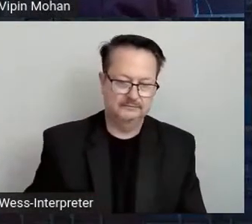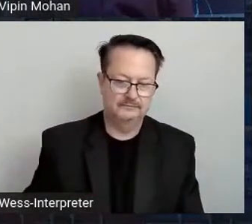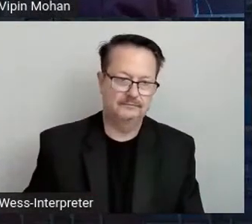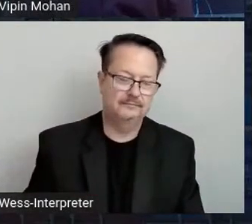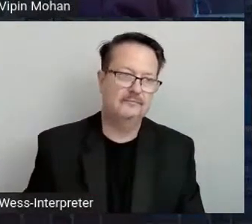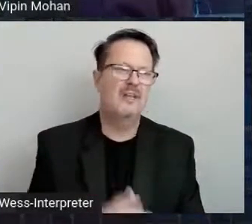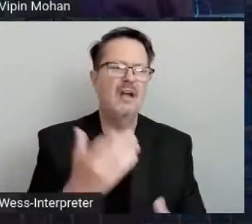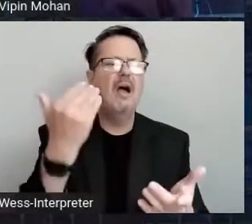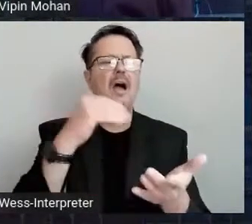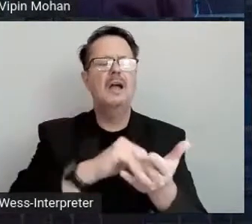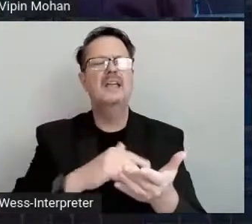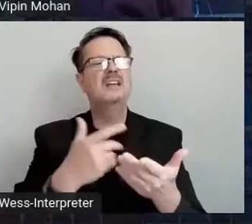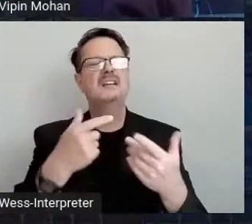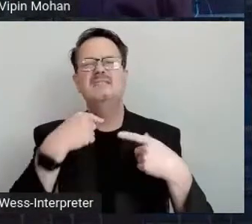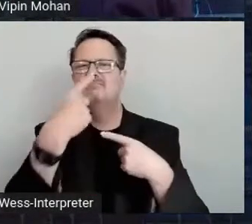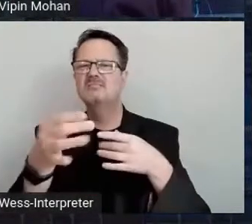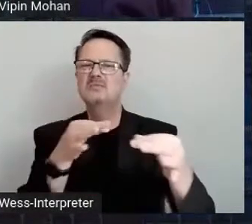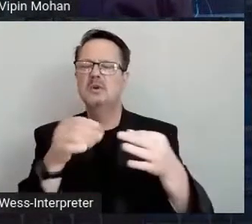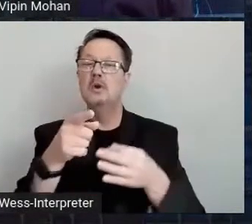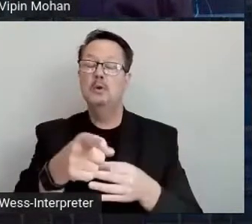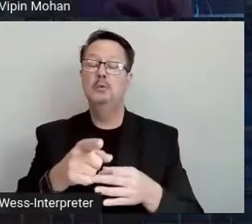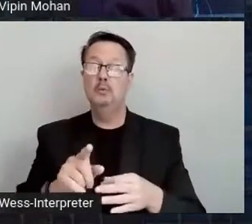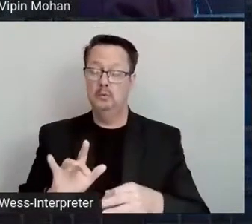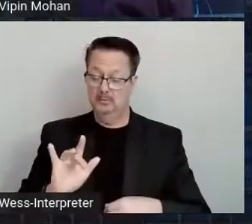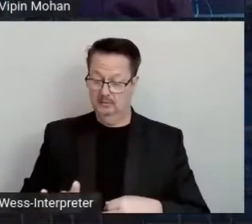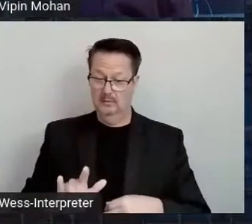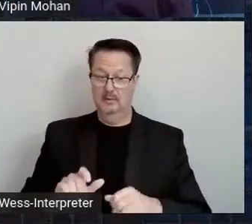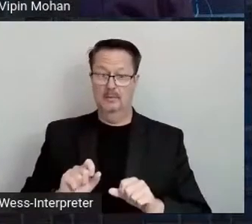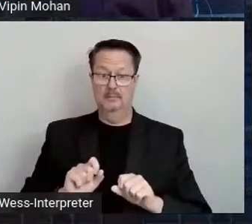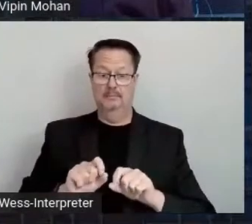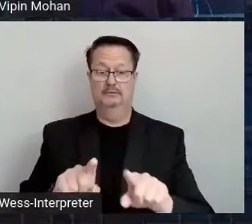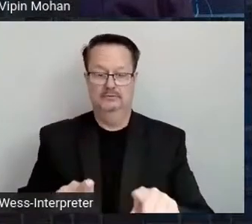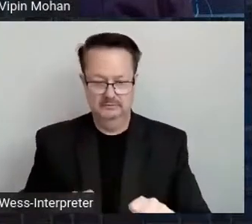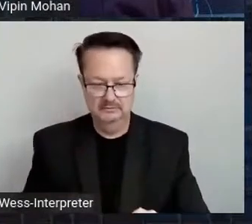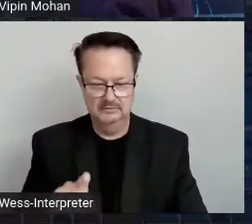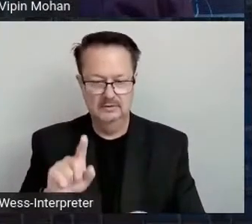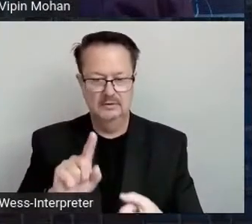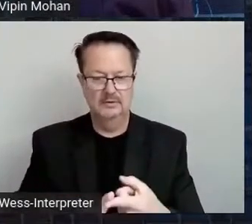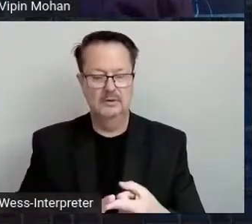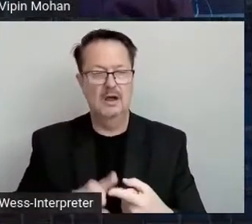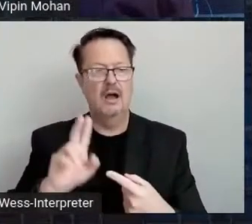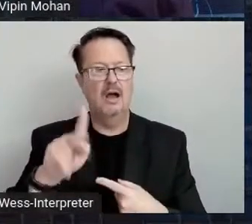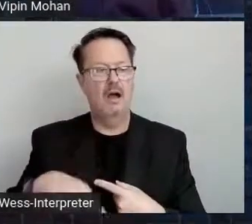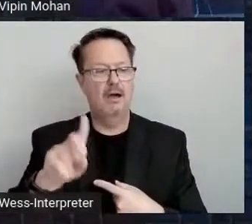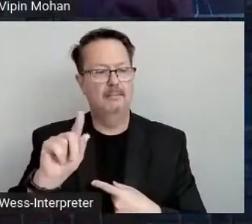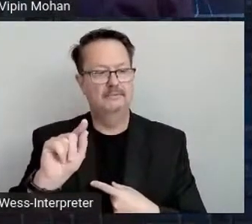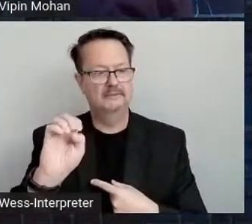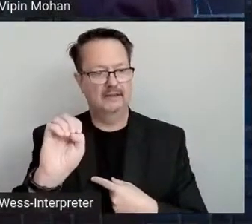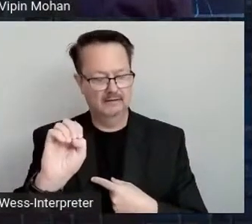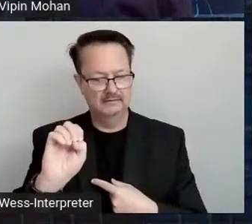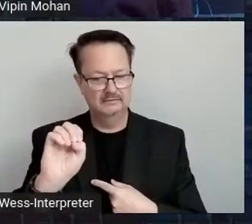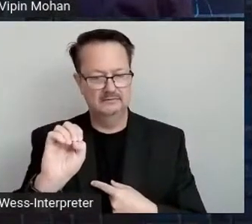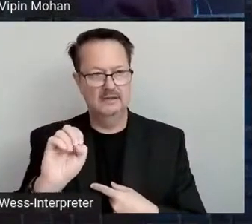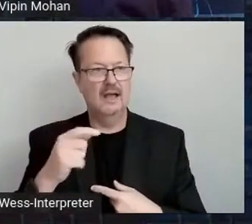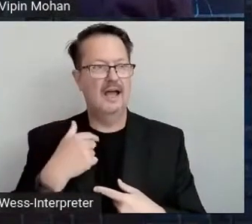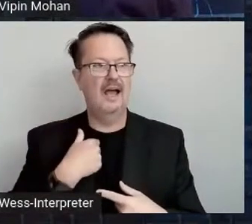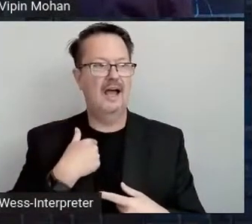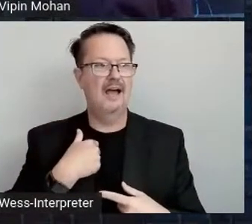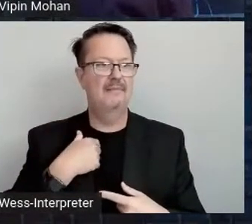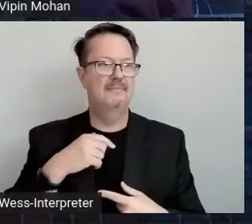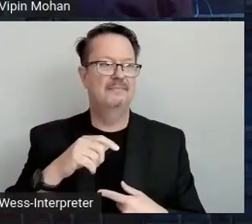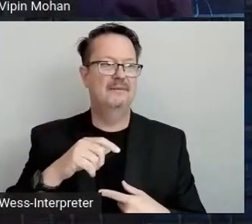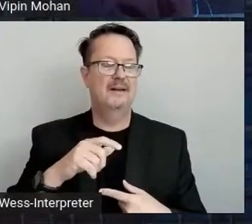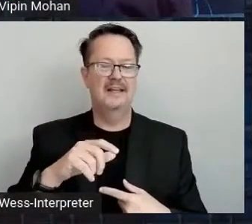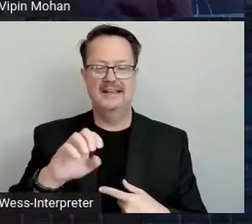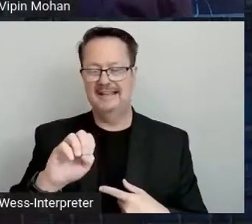And again, just to say what's going on, you push this to GitHub. The GitHub repo is updated with that. You automatically merge it to master or whatever